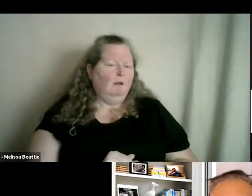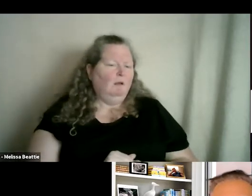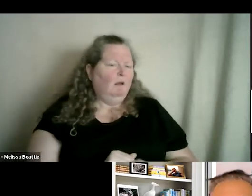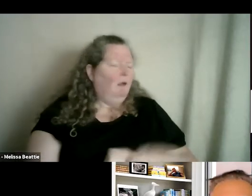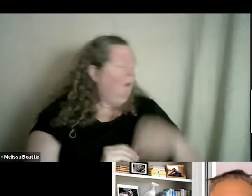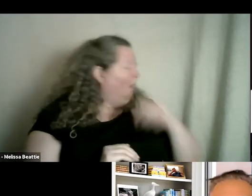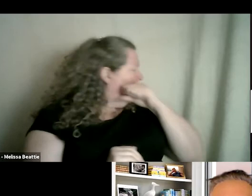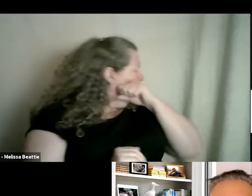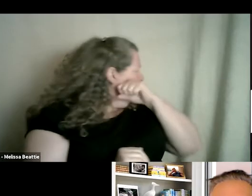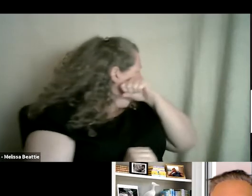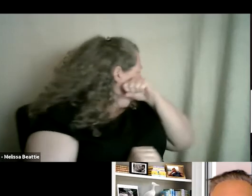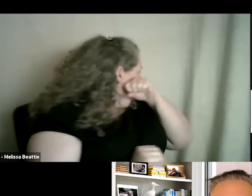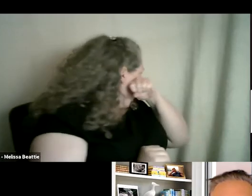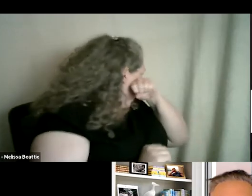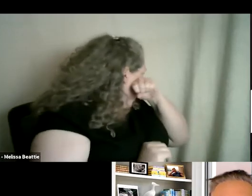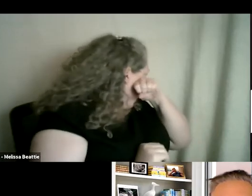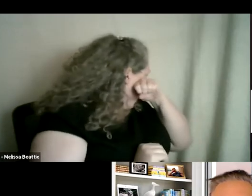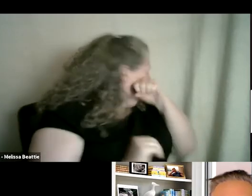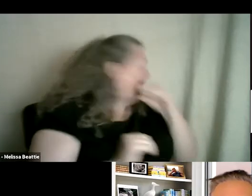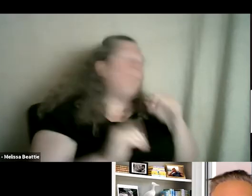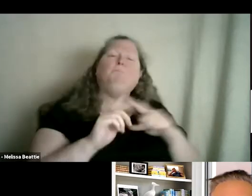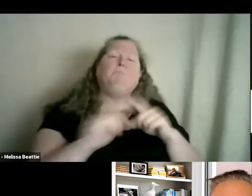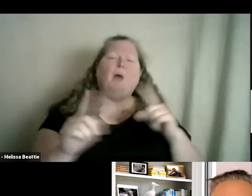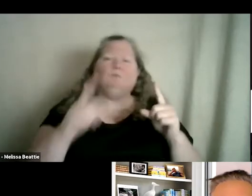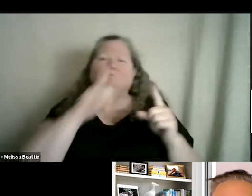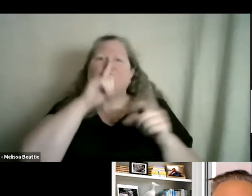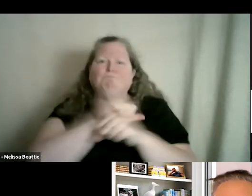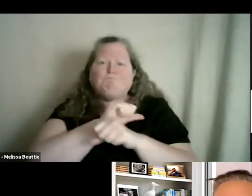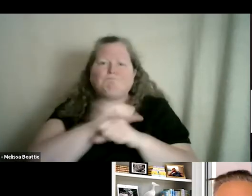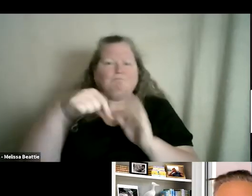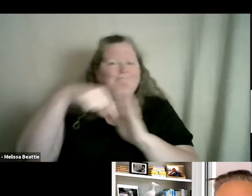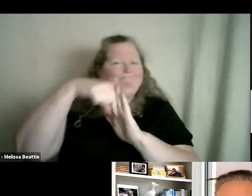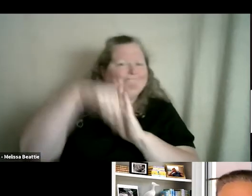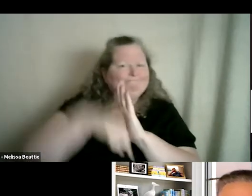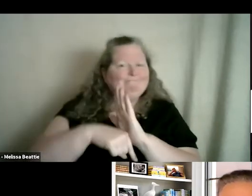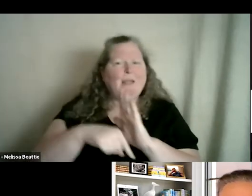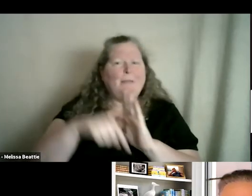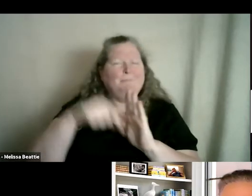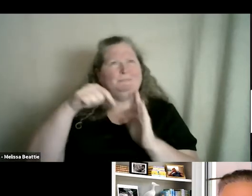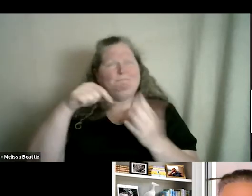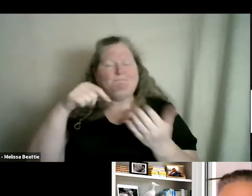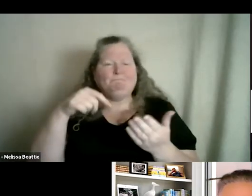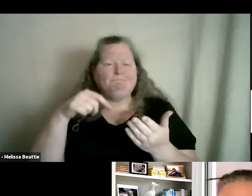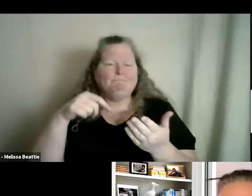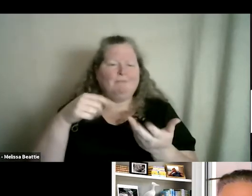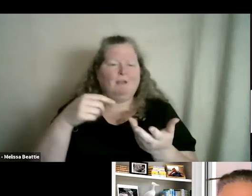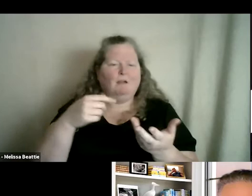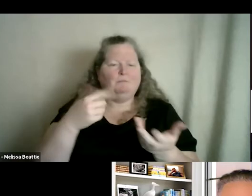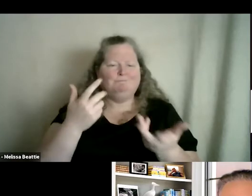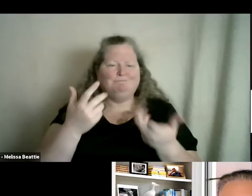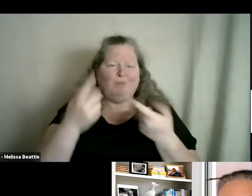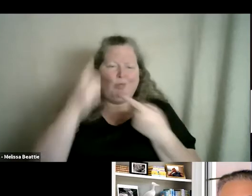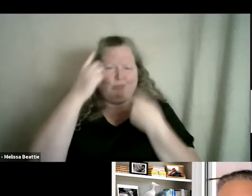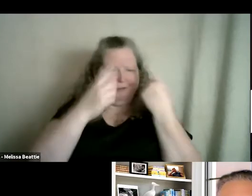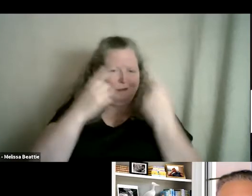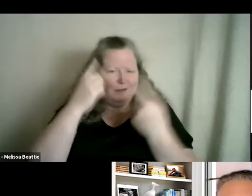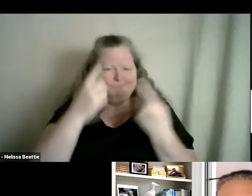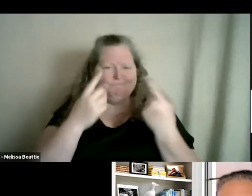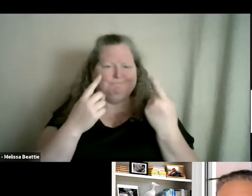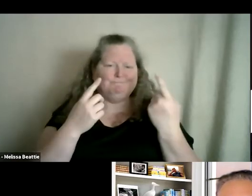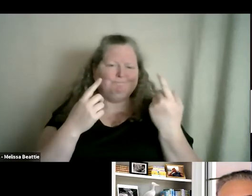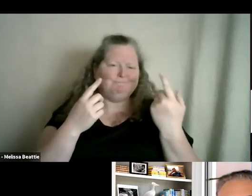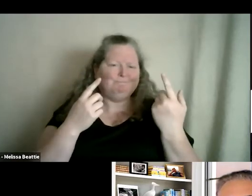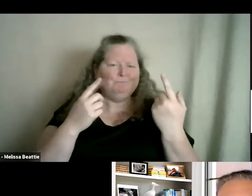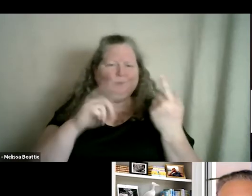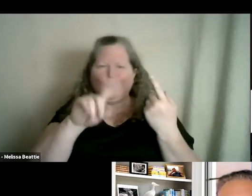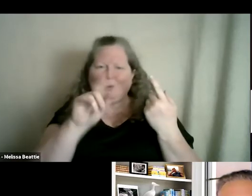course, remain, where you have essentially the ultimate